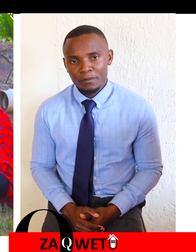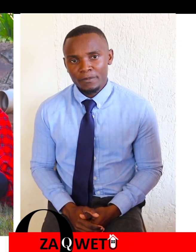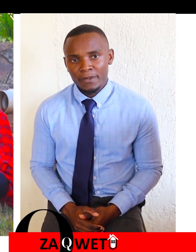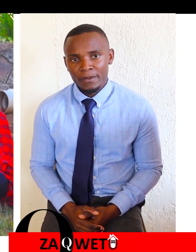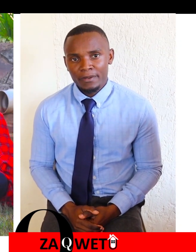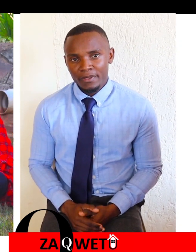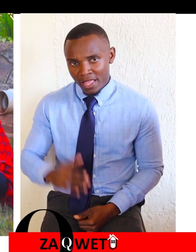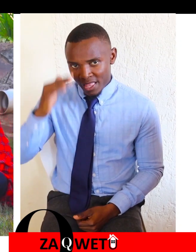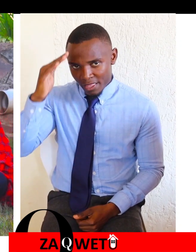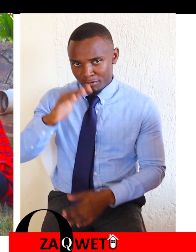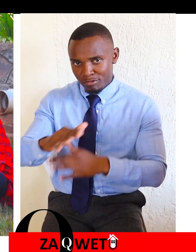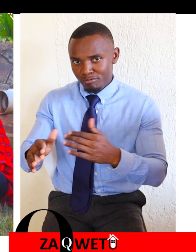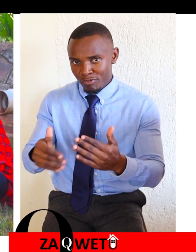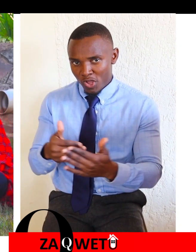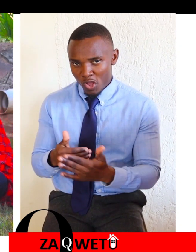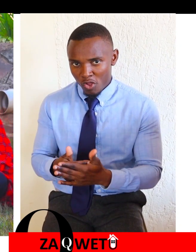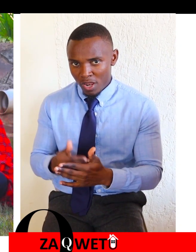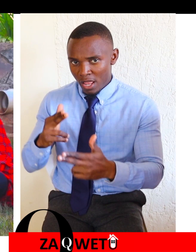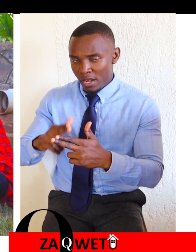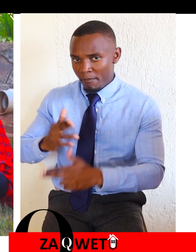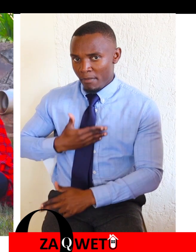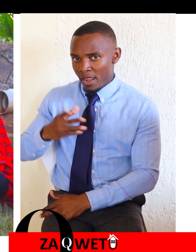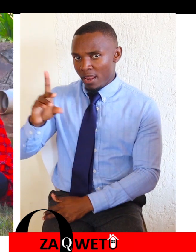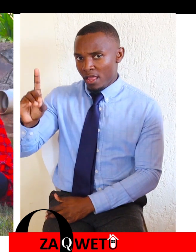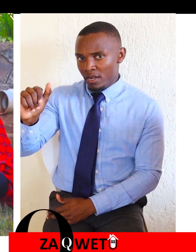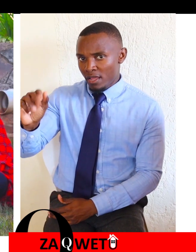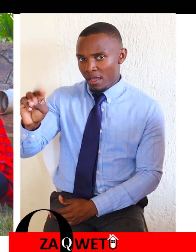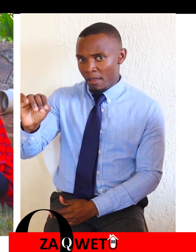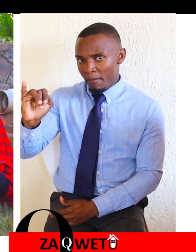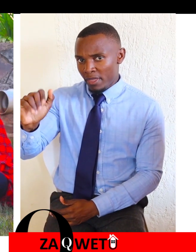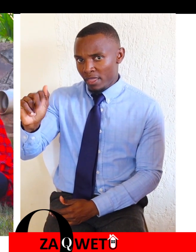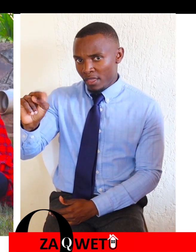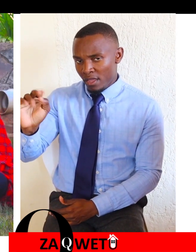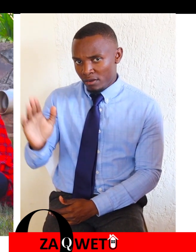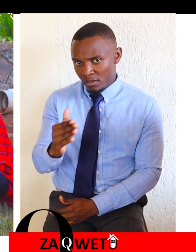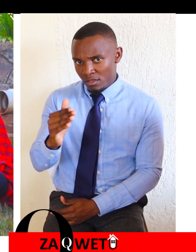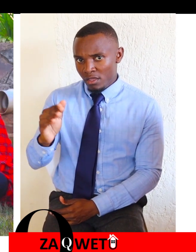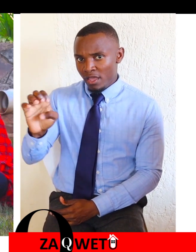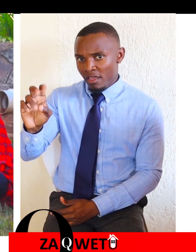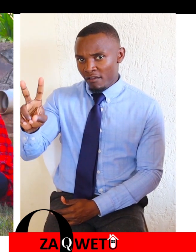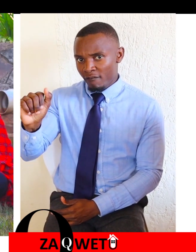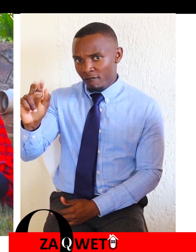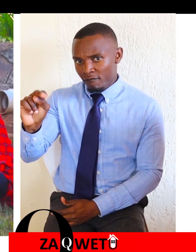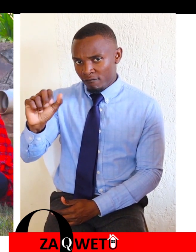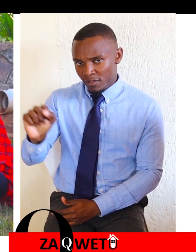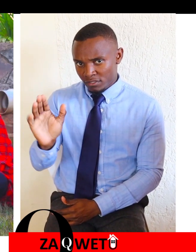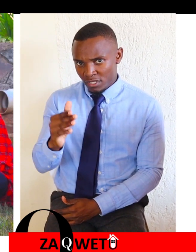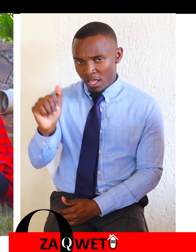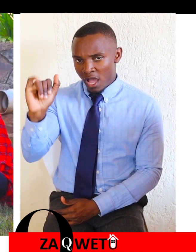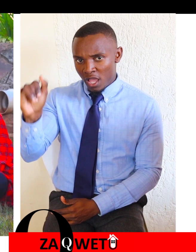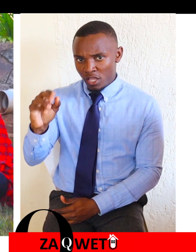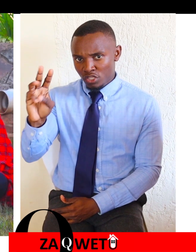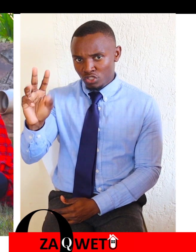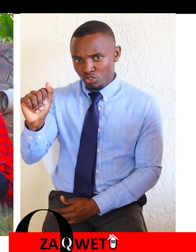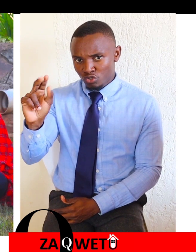at the center. Hi guys. Yes. My name is Damian Evans